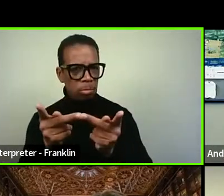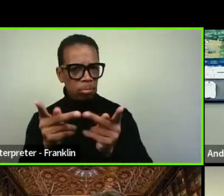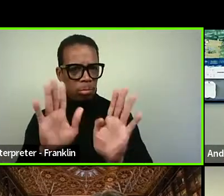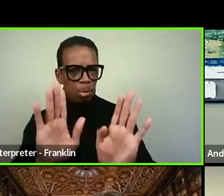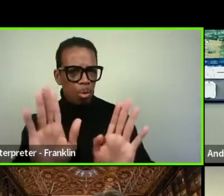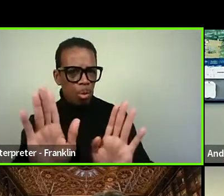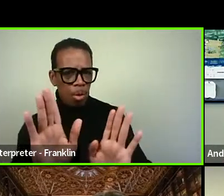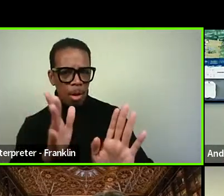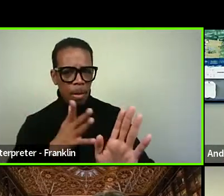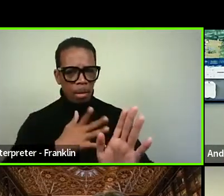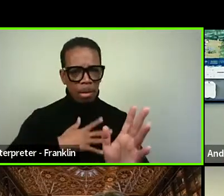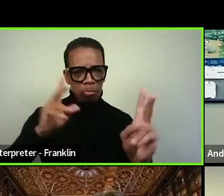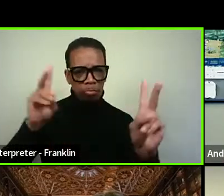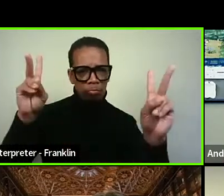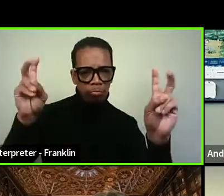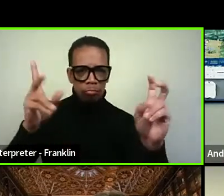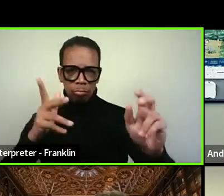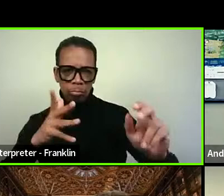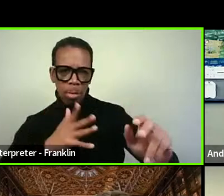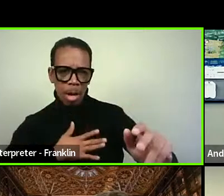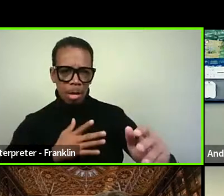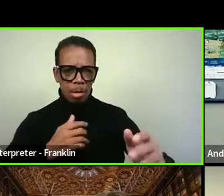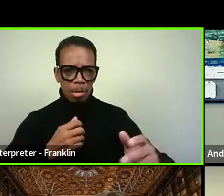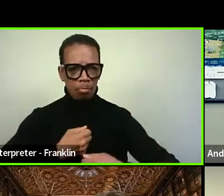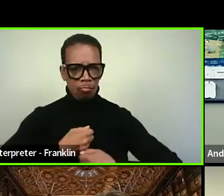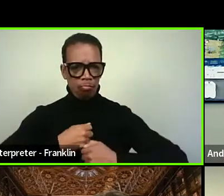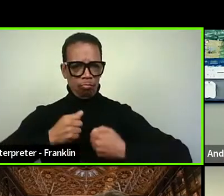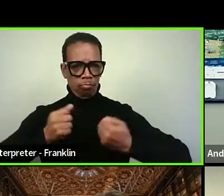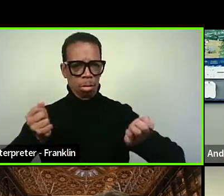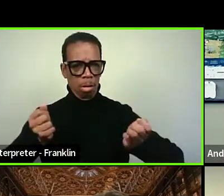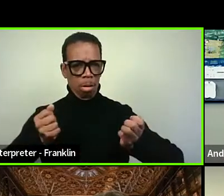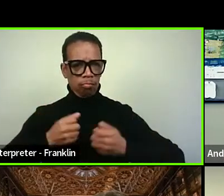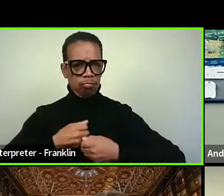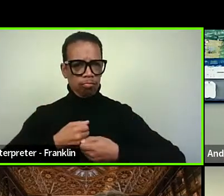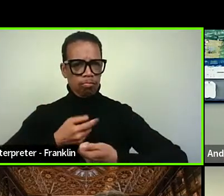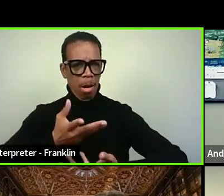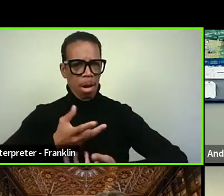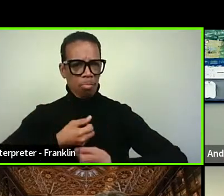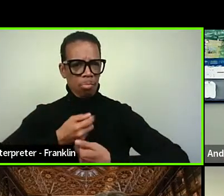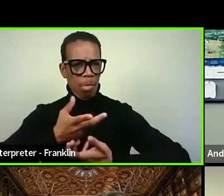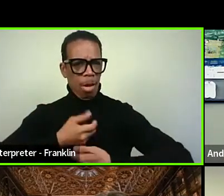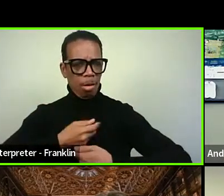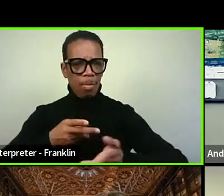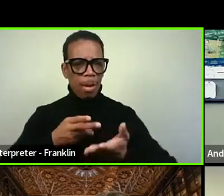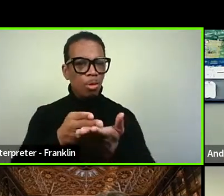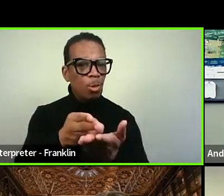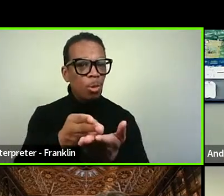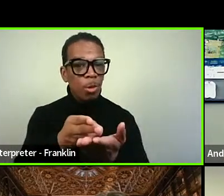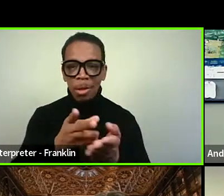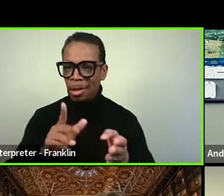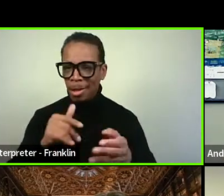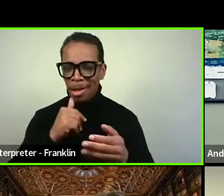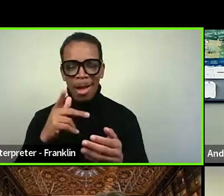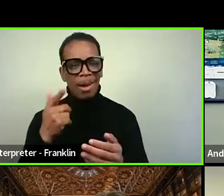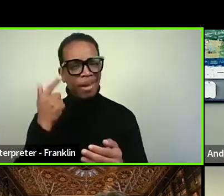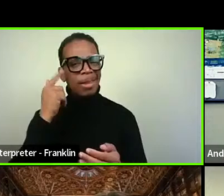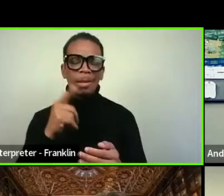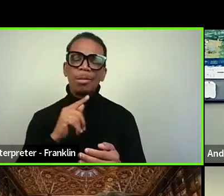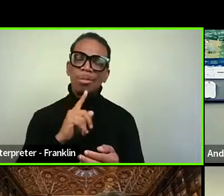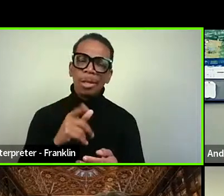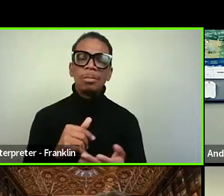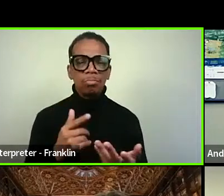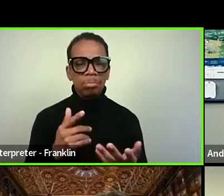hold my truths and state my truths, bring it into the reality, right? And so I think it's a full on, sometimes it is a